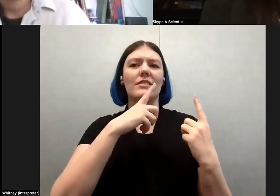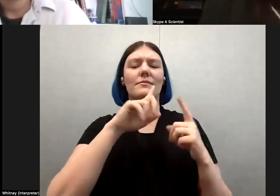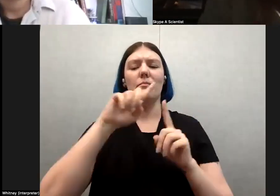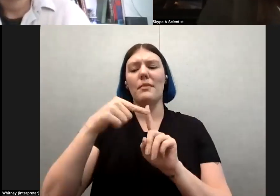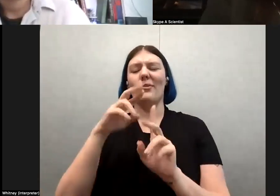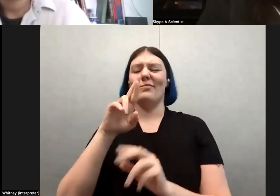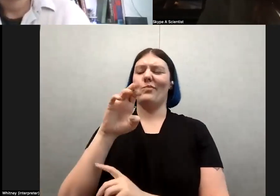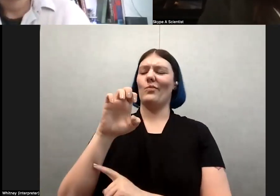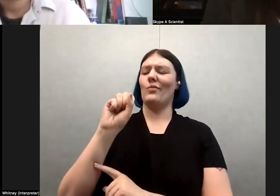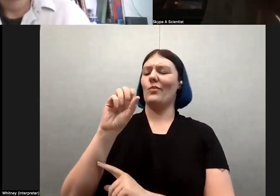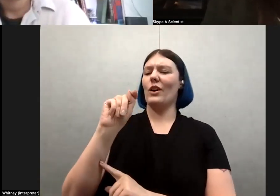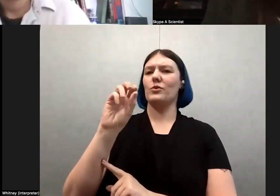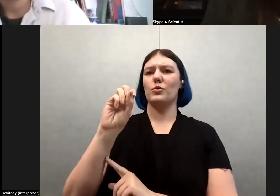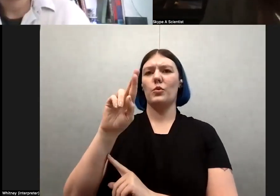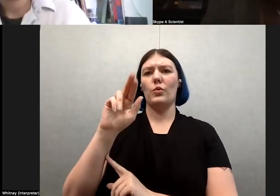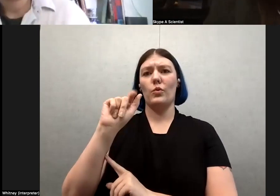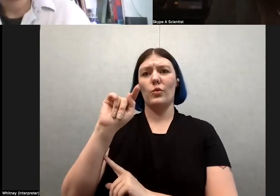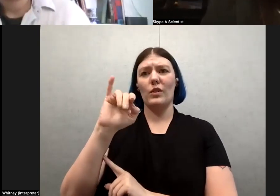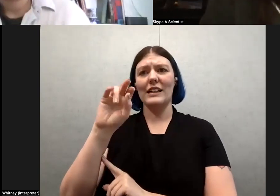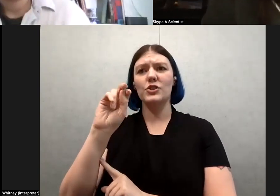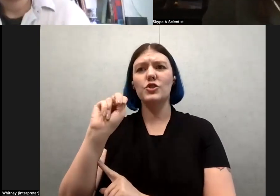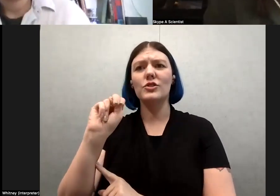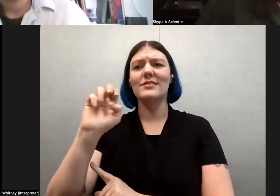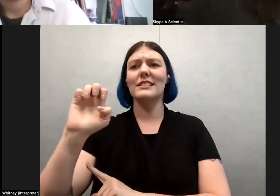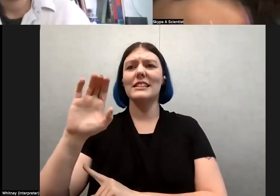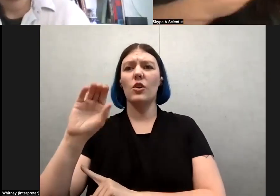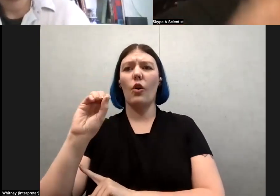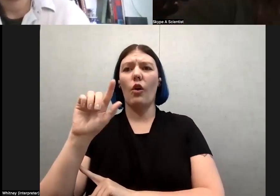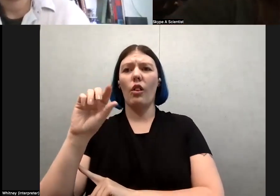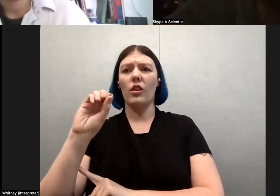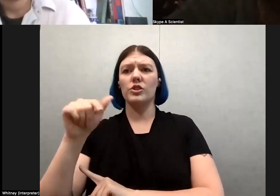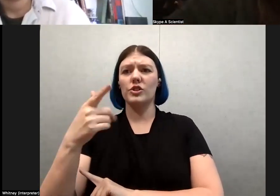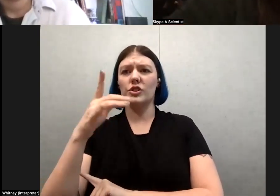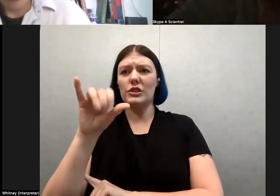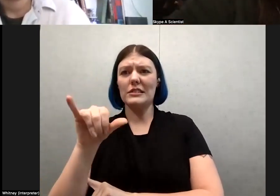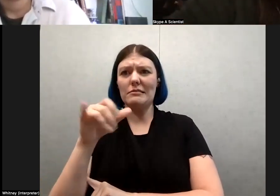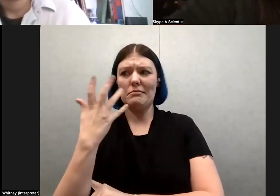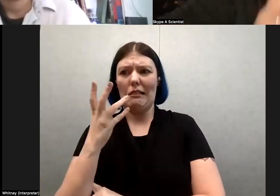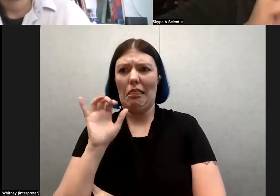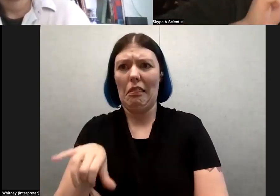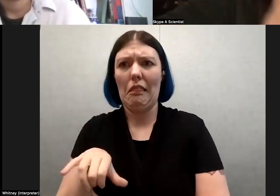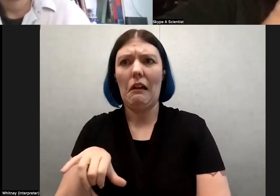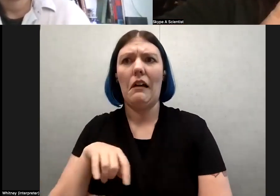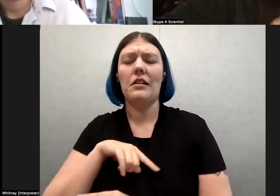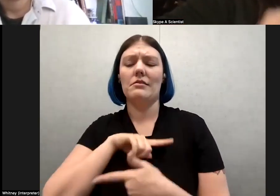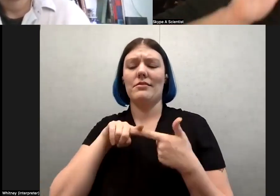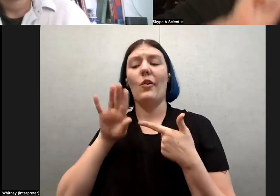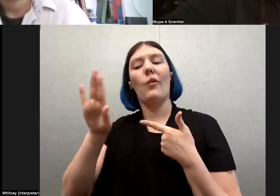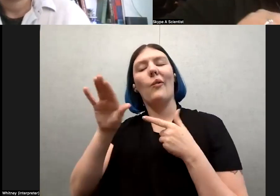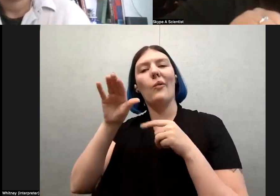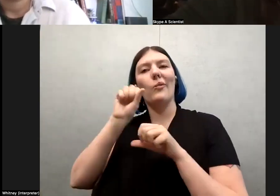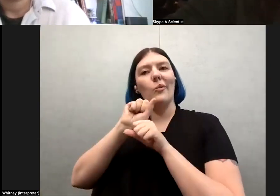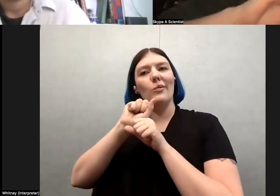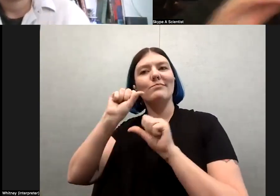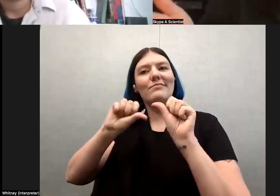We'll learn basically what even restoration ecology is, a little bit about our scientists' work, and then it's all about your curiosity,